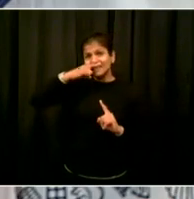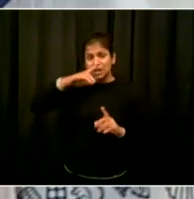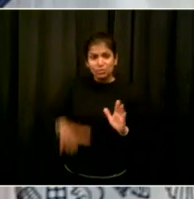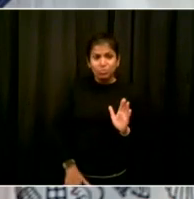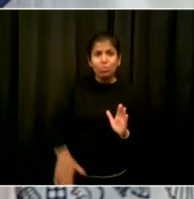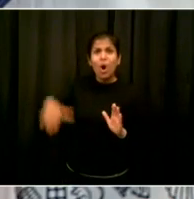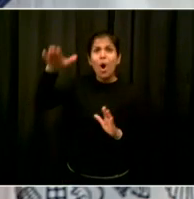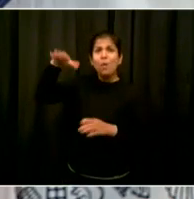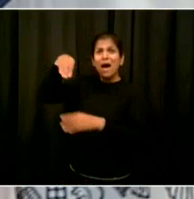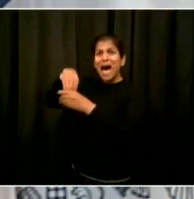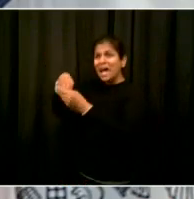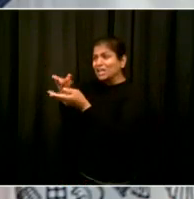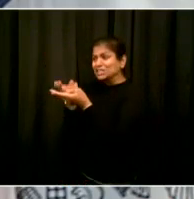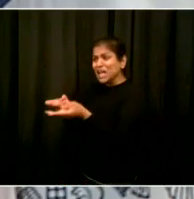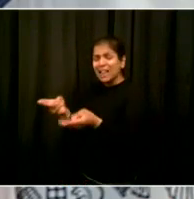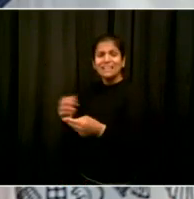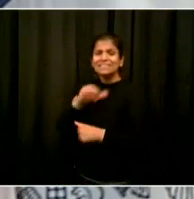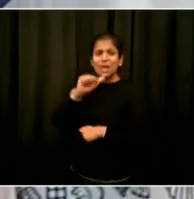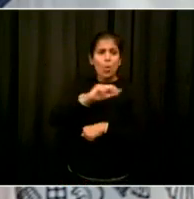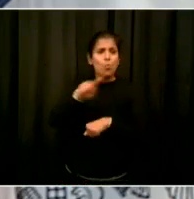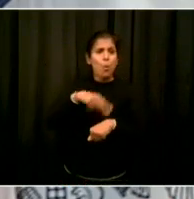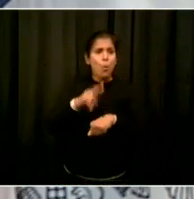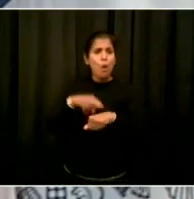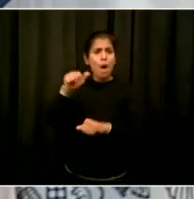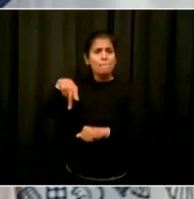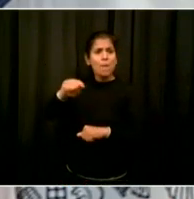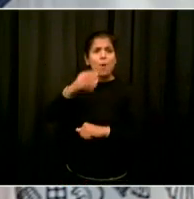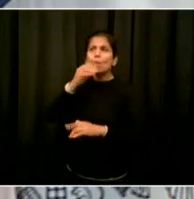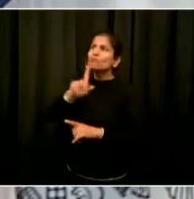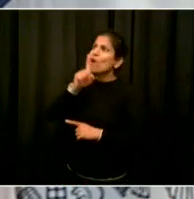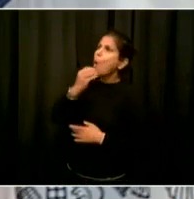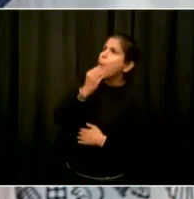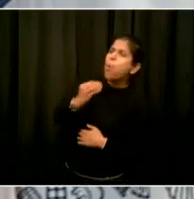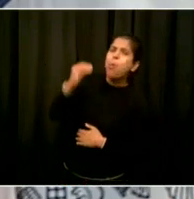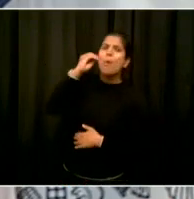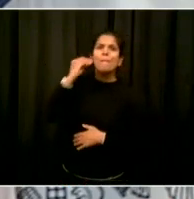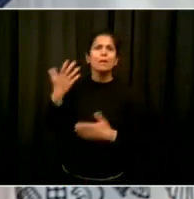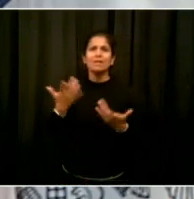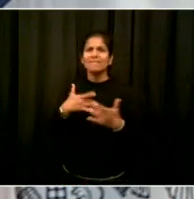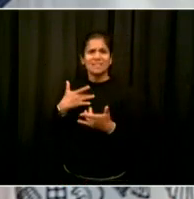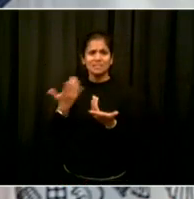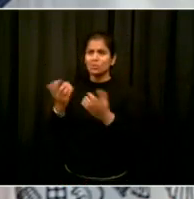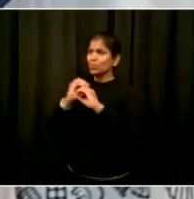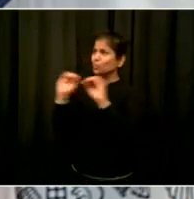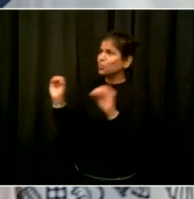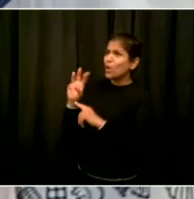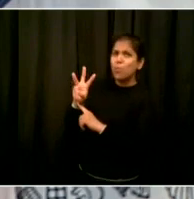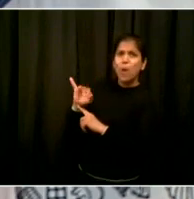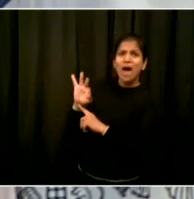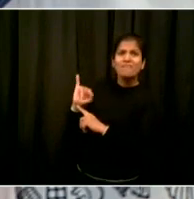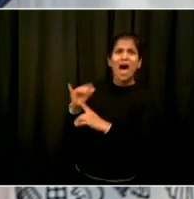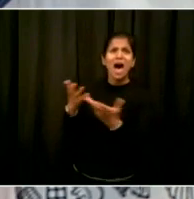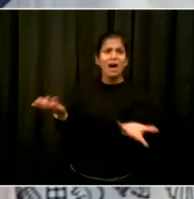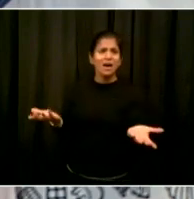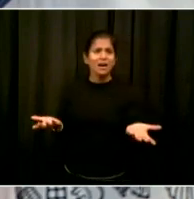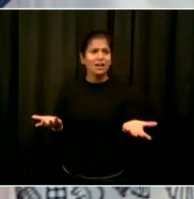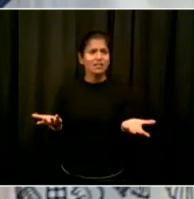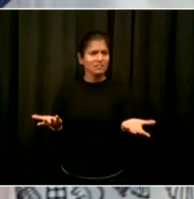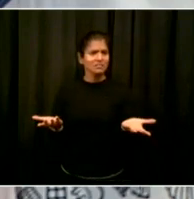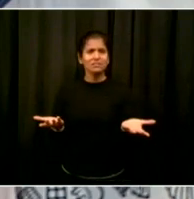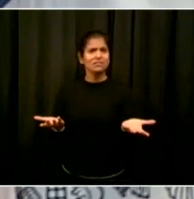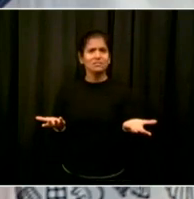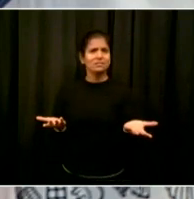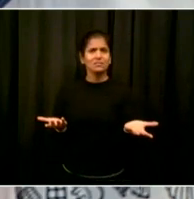going to rewire all of the shelters that have kids in them, period. We'll have a timeline. I'm going to let our law department and our